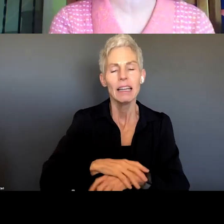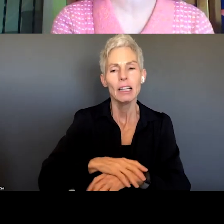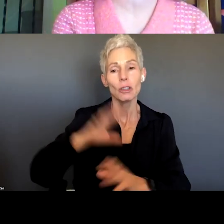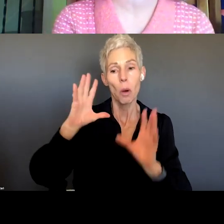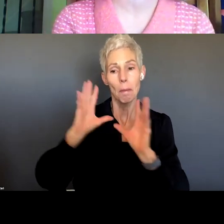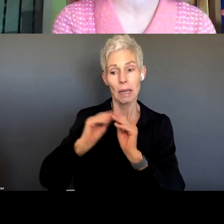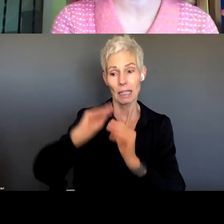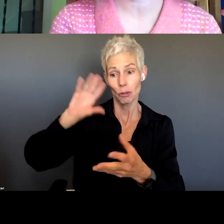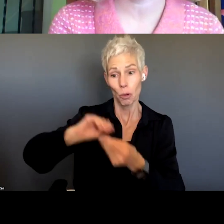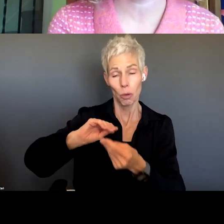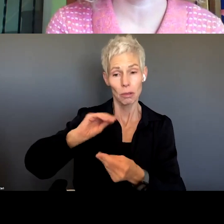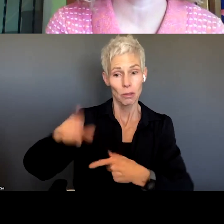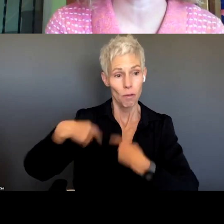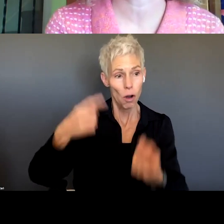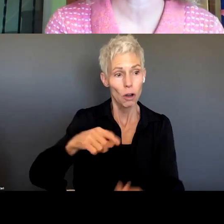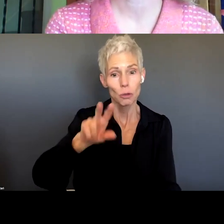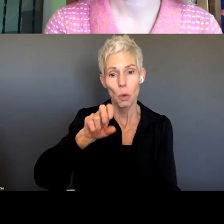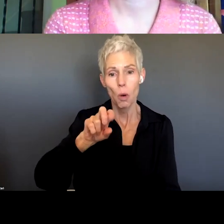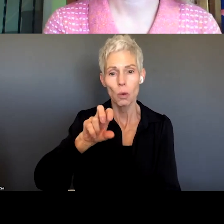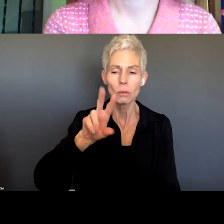206 for the Crisis Jam. Next slide.